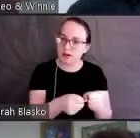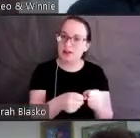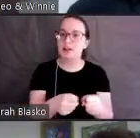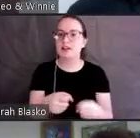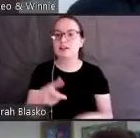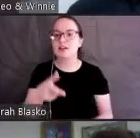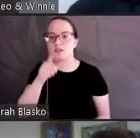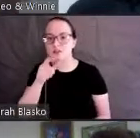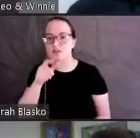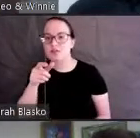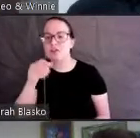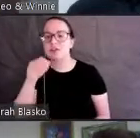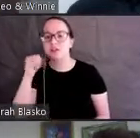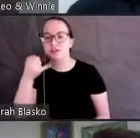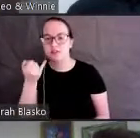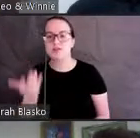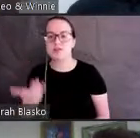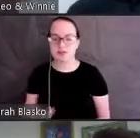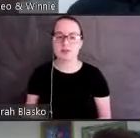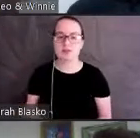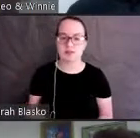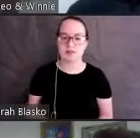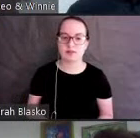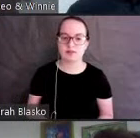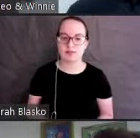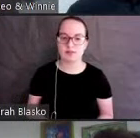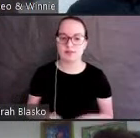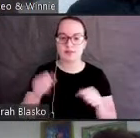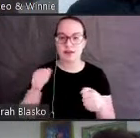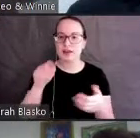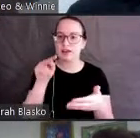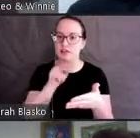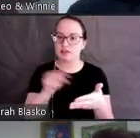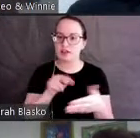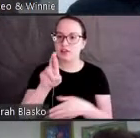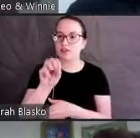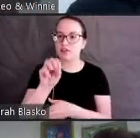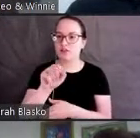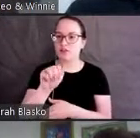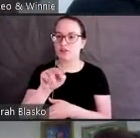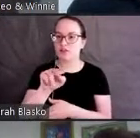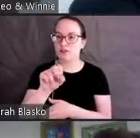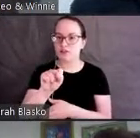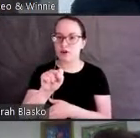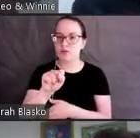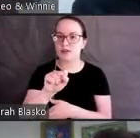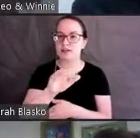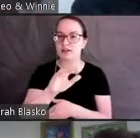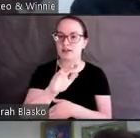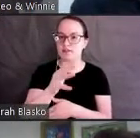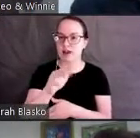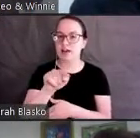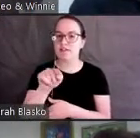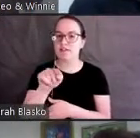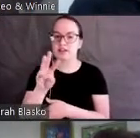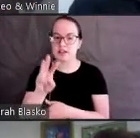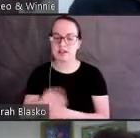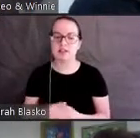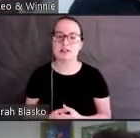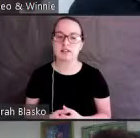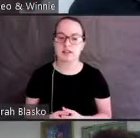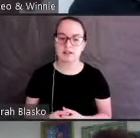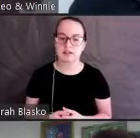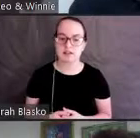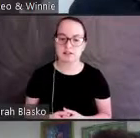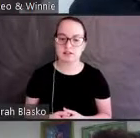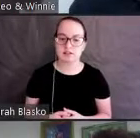you look over, I can read it to you guys. It's Romans 5:6 is the scripture that came to mind. You know, it says, you see, at just the right time